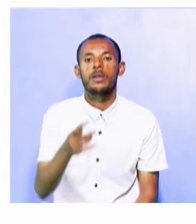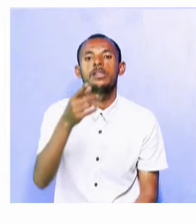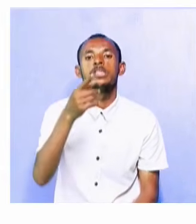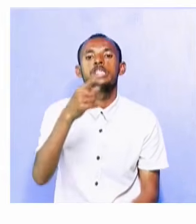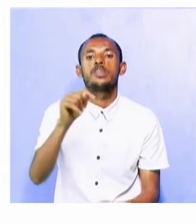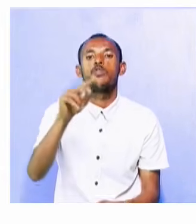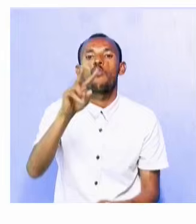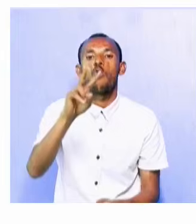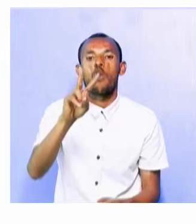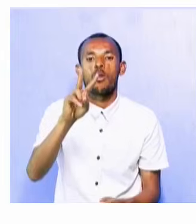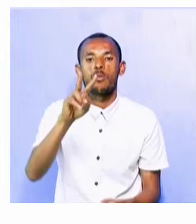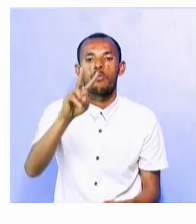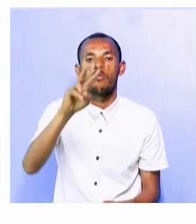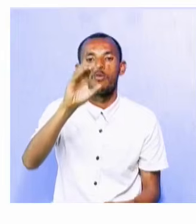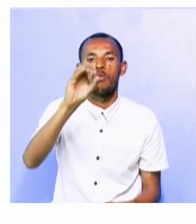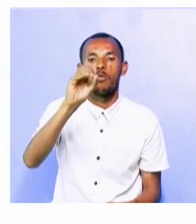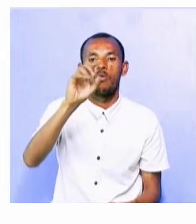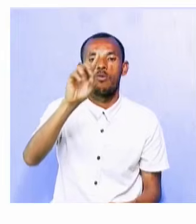of